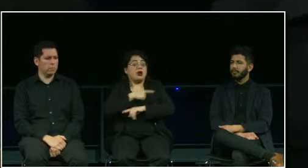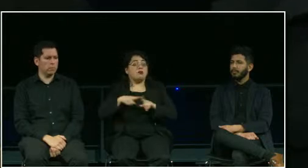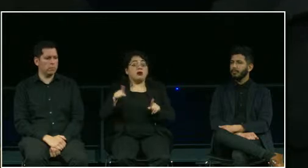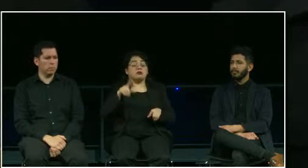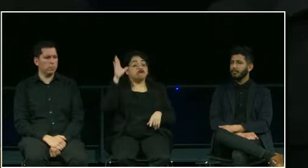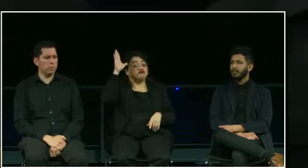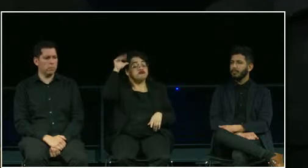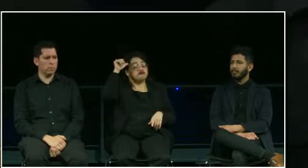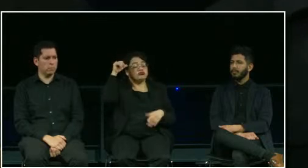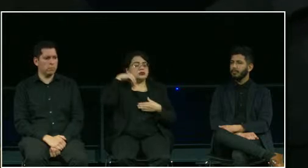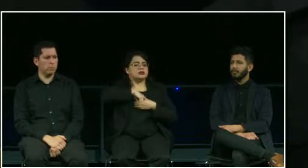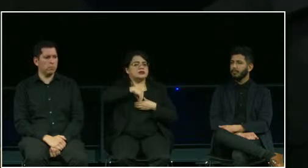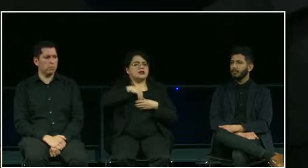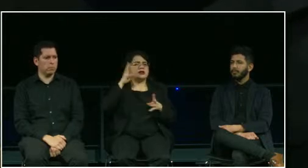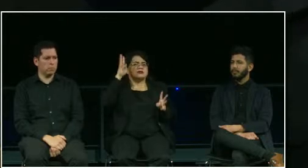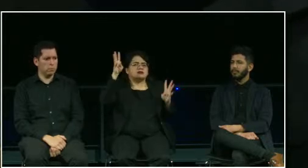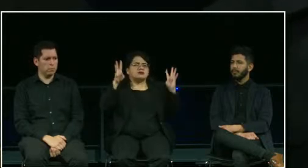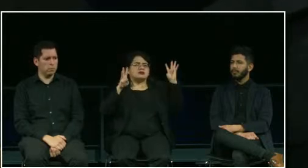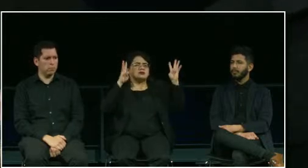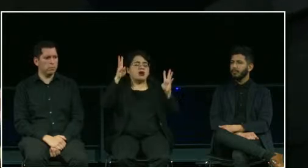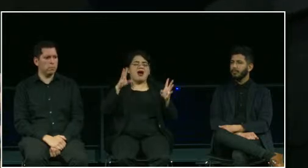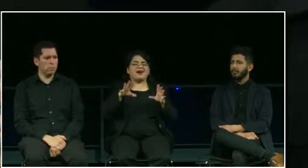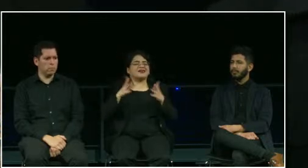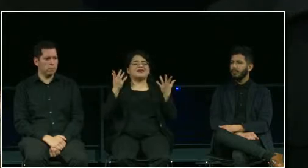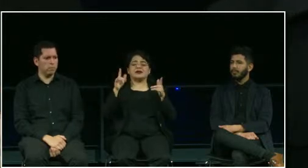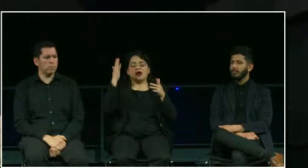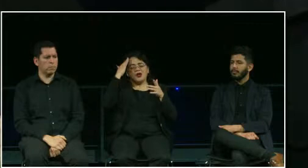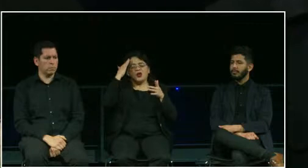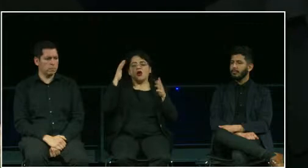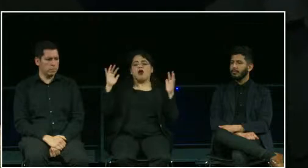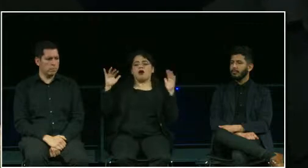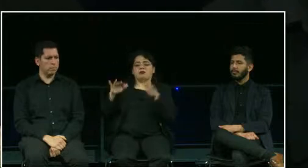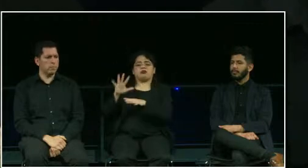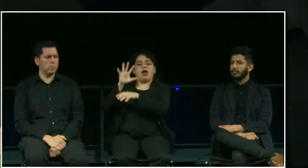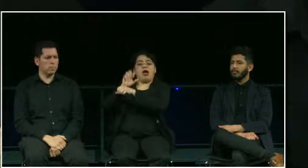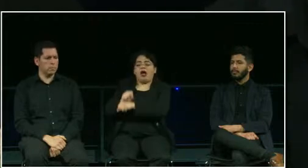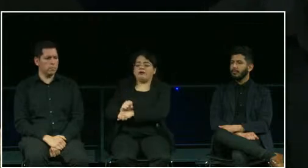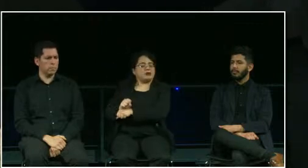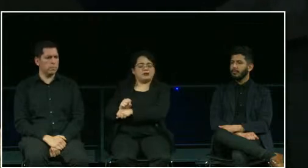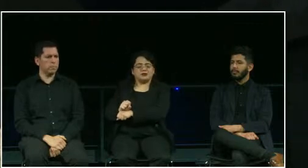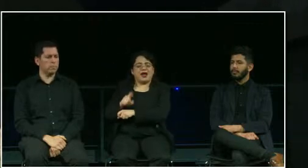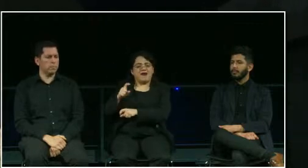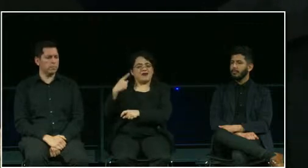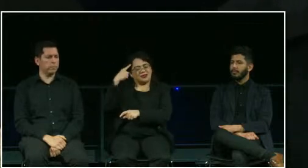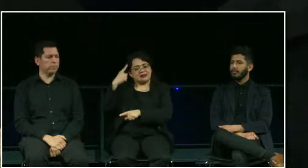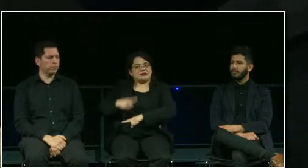resilience, the creative out-of-box thinking that sort of brought this team together. And another,